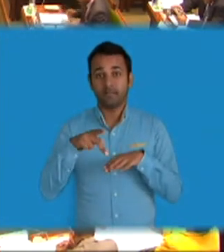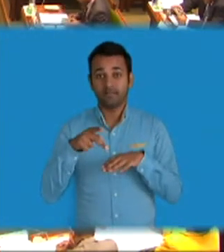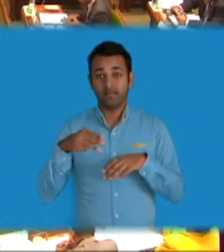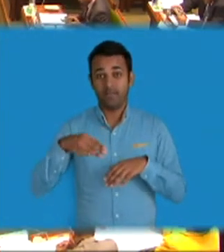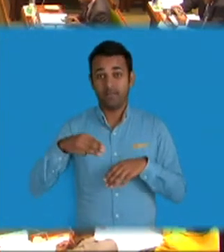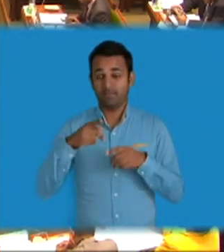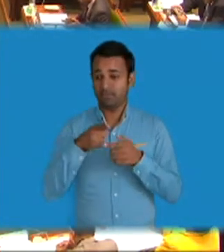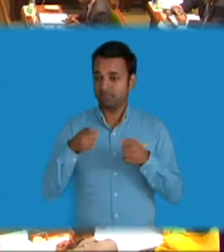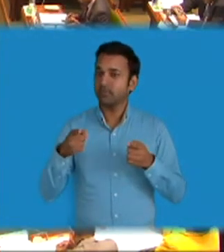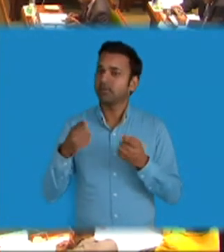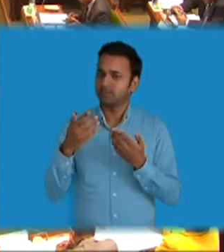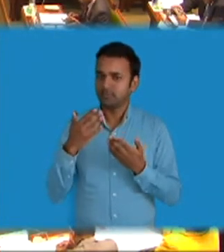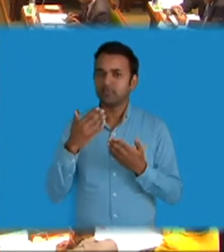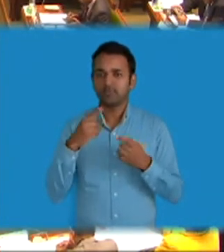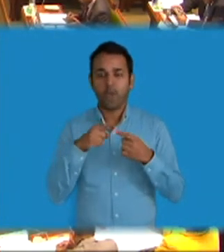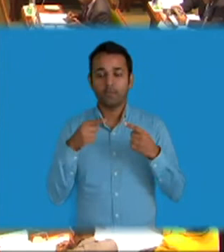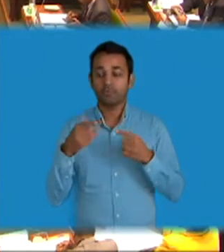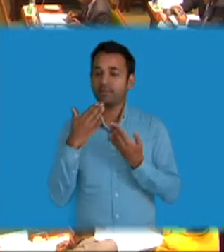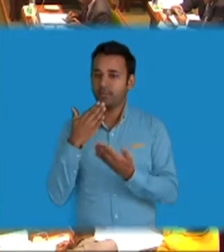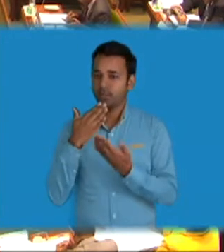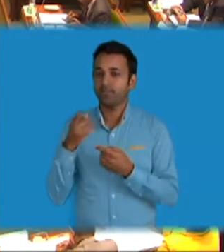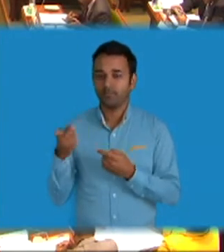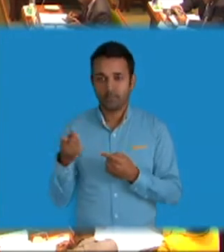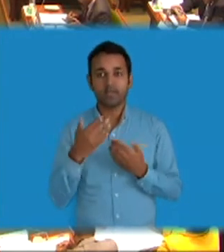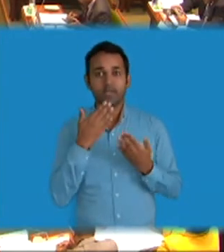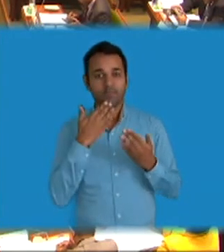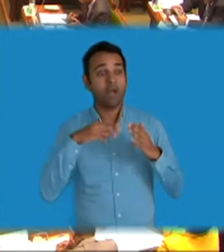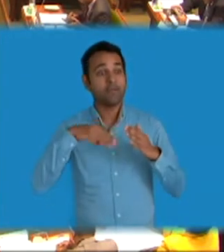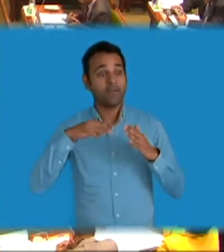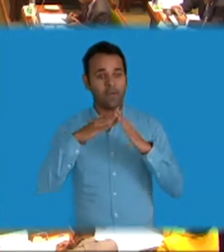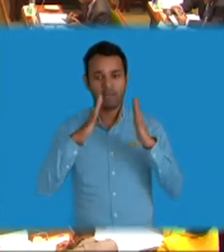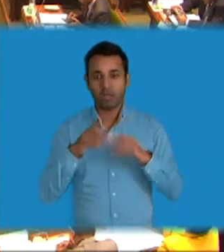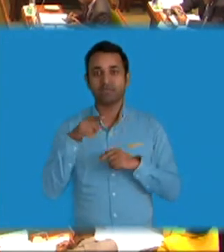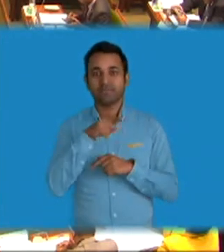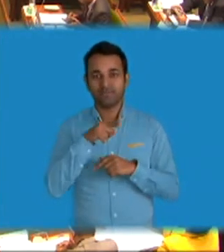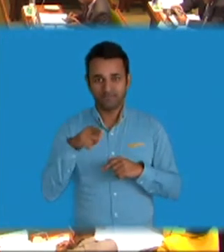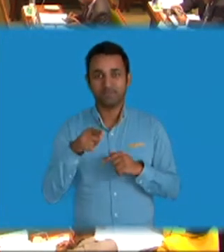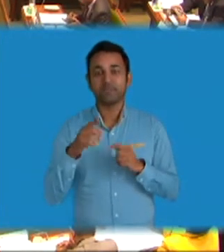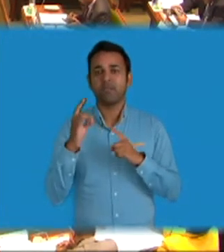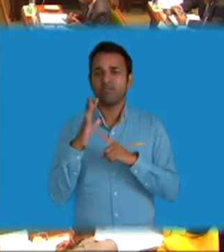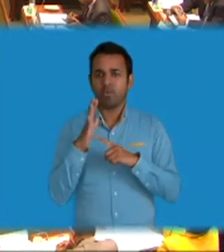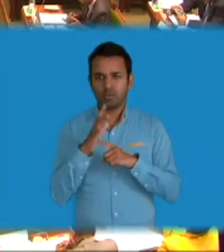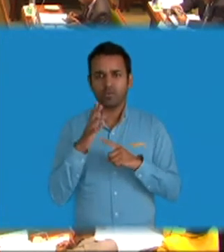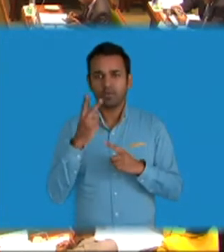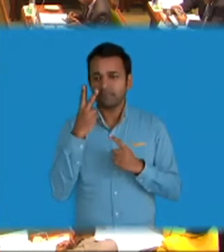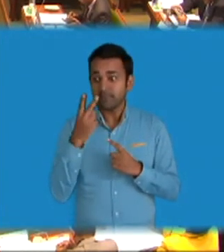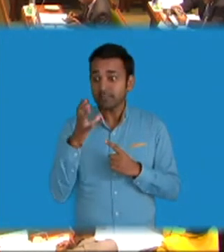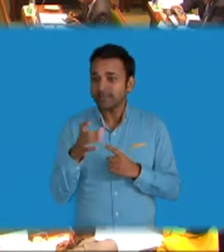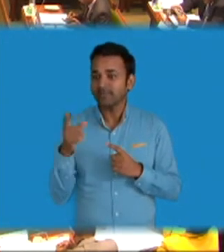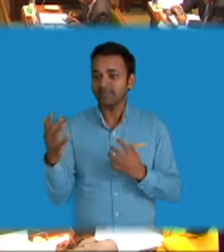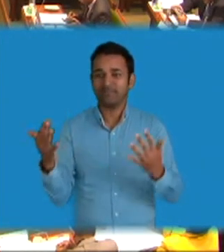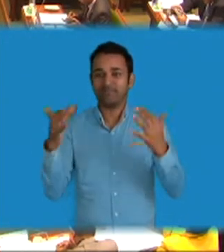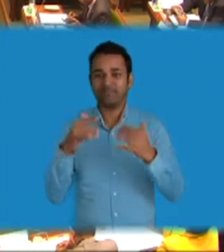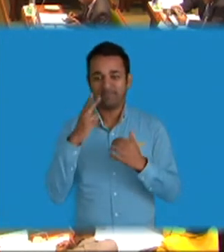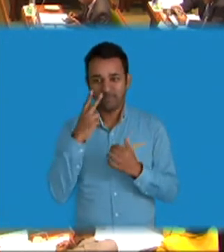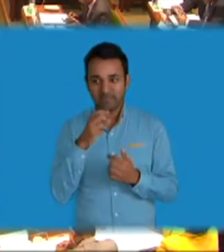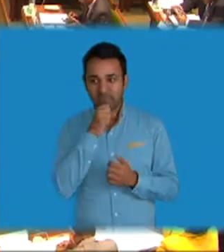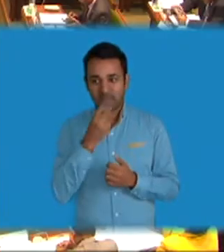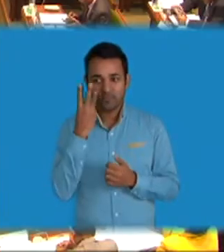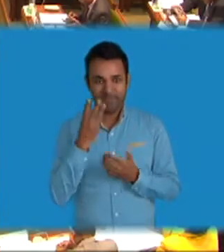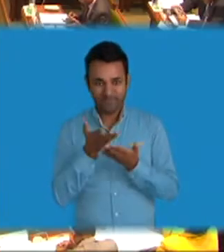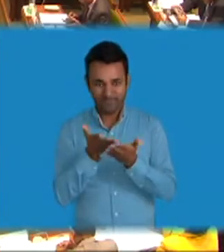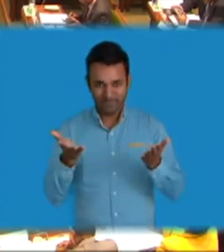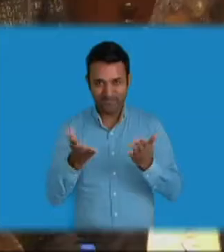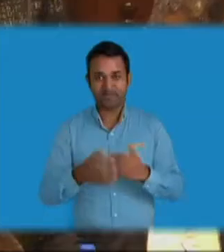Opposition, Honourable Members of the House, distinguished guests, ladies and gentlemen. This